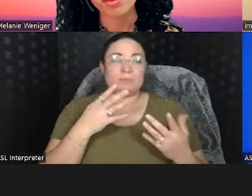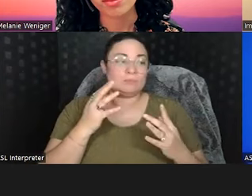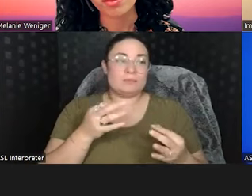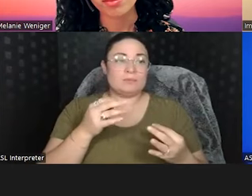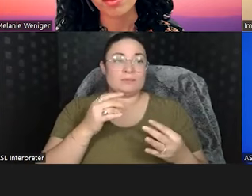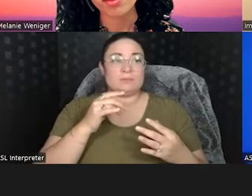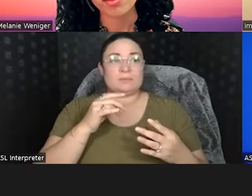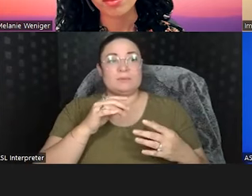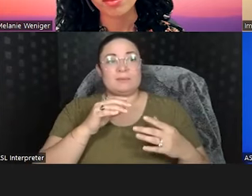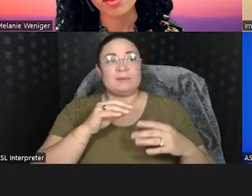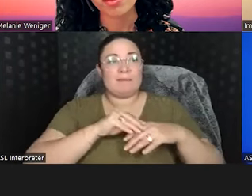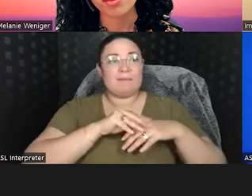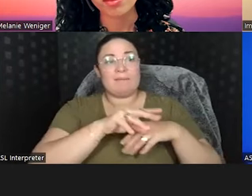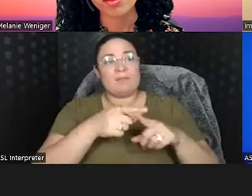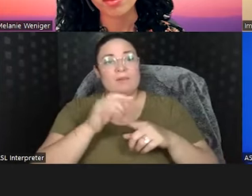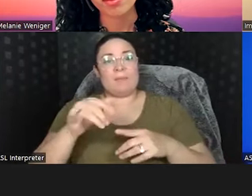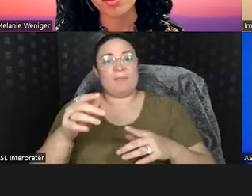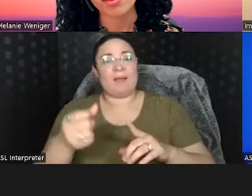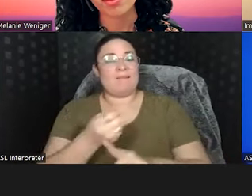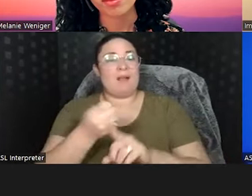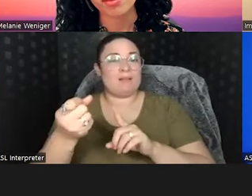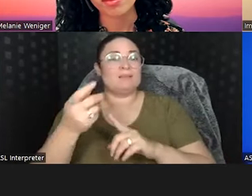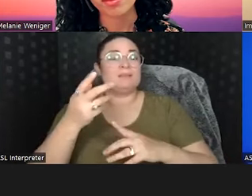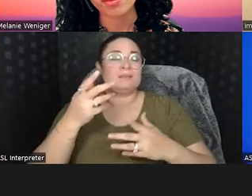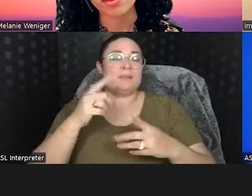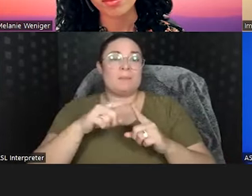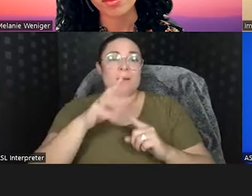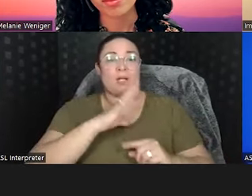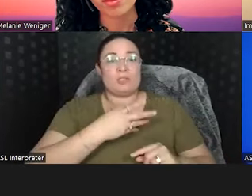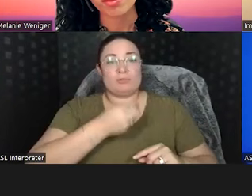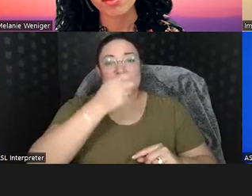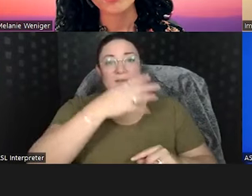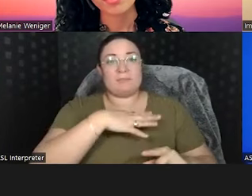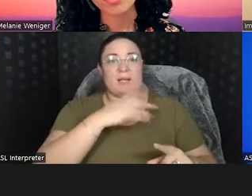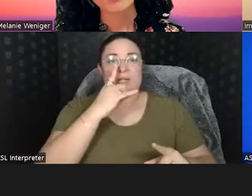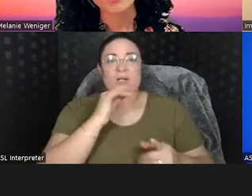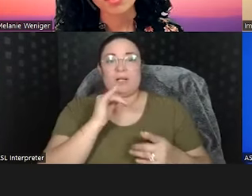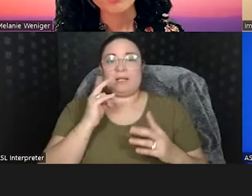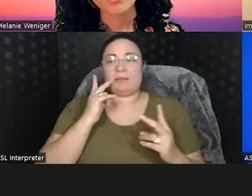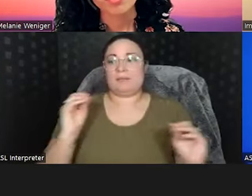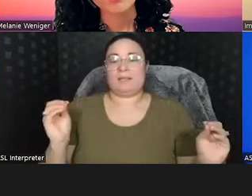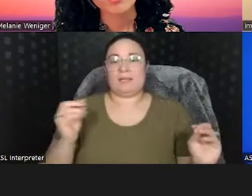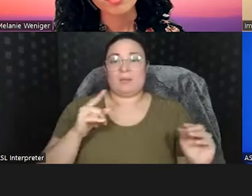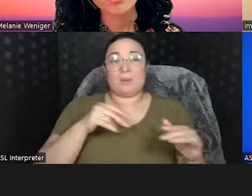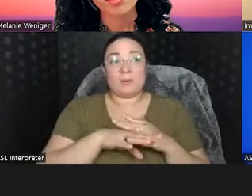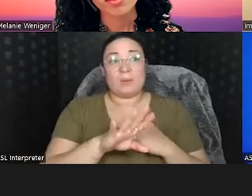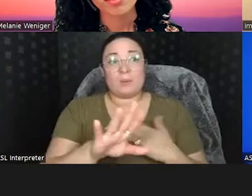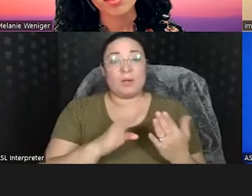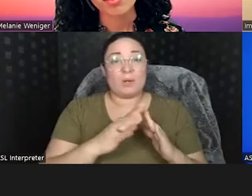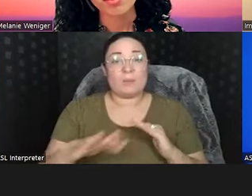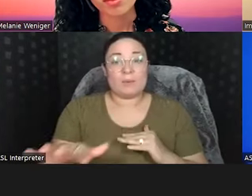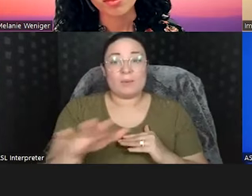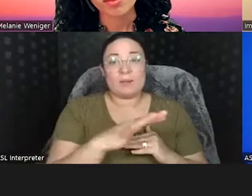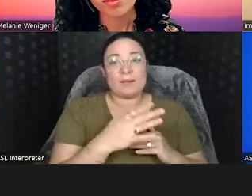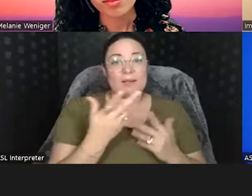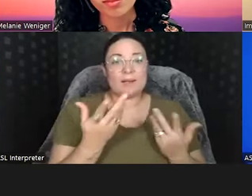disproportionately affected by the violence, trans men are sort of invisible. And so when you go into the communities and you see, if